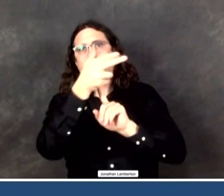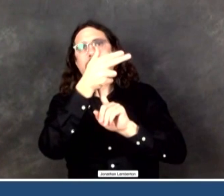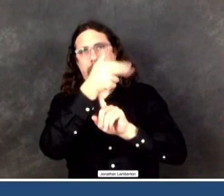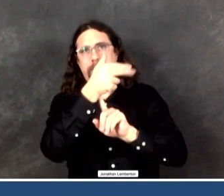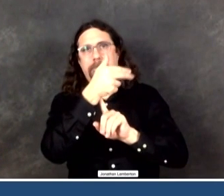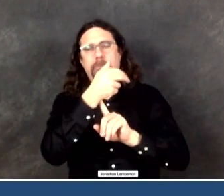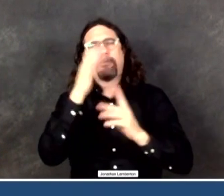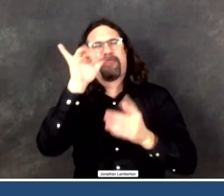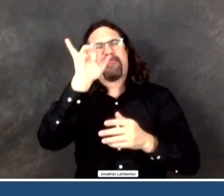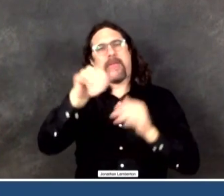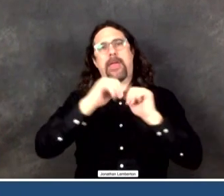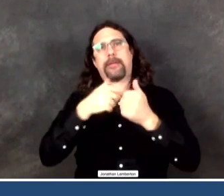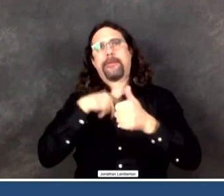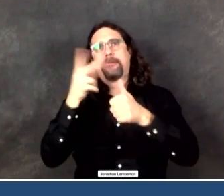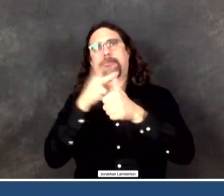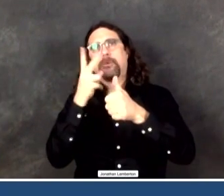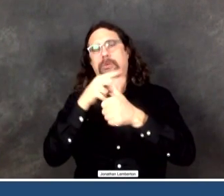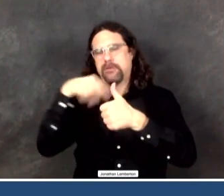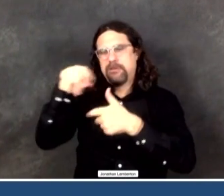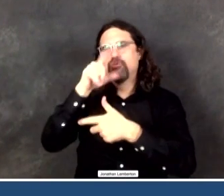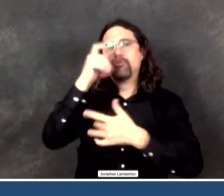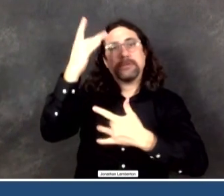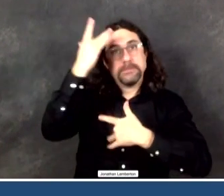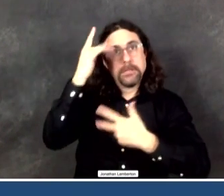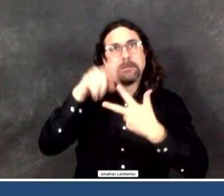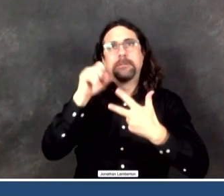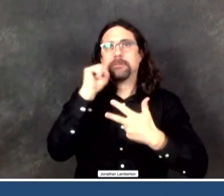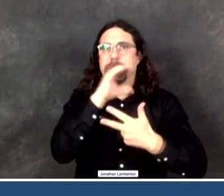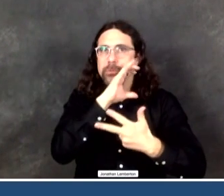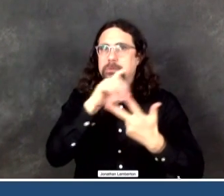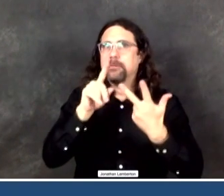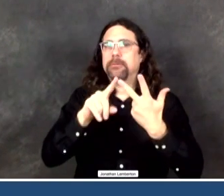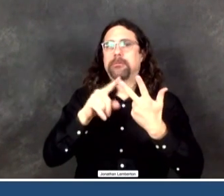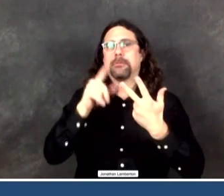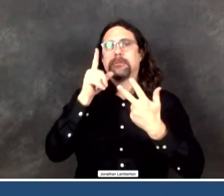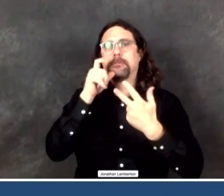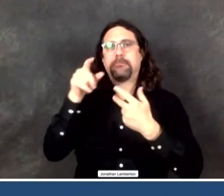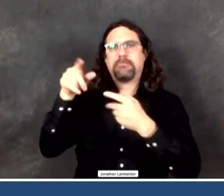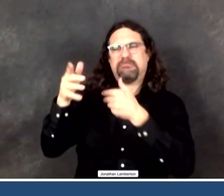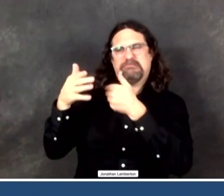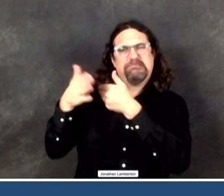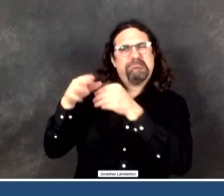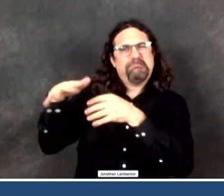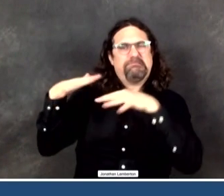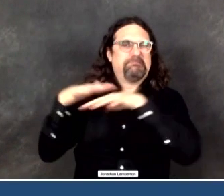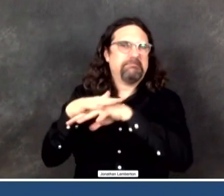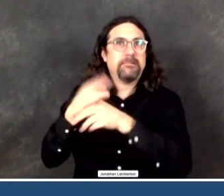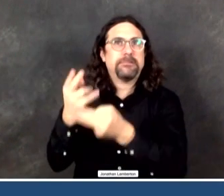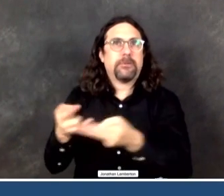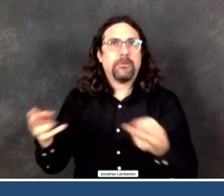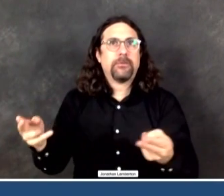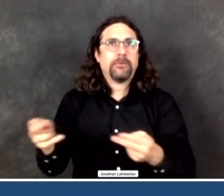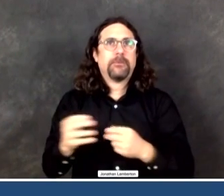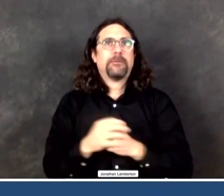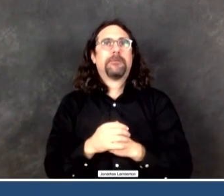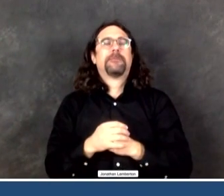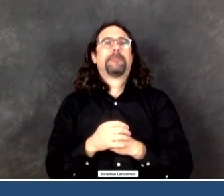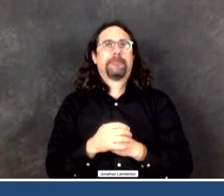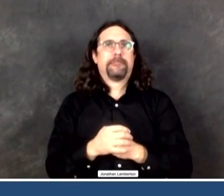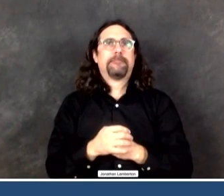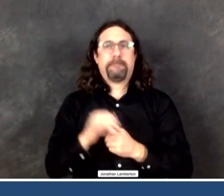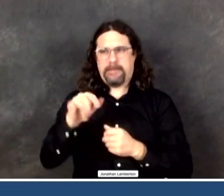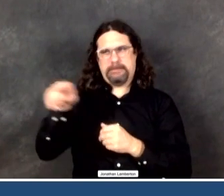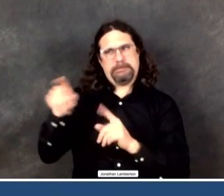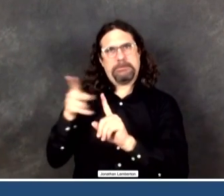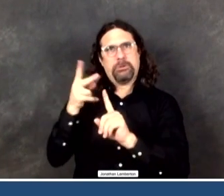in our shelters, to make sure people who need to be isolated are isolated. Commissioner Steve Banks is with me here, our